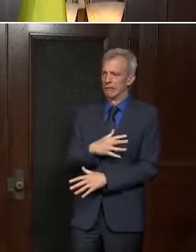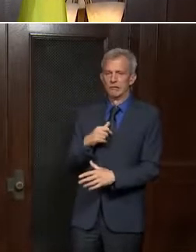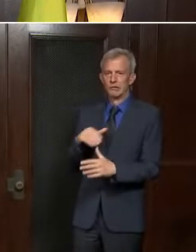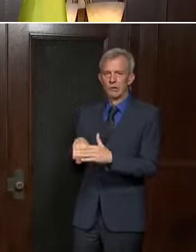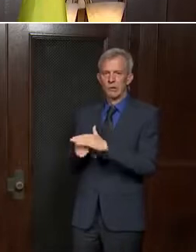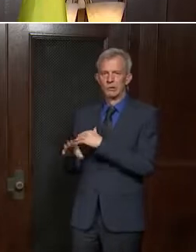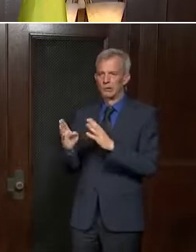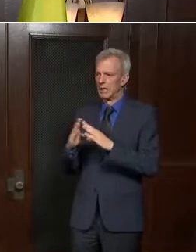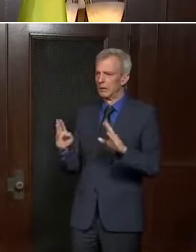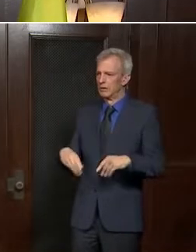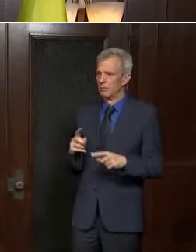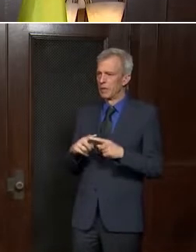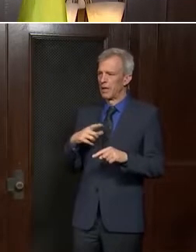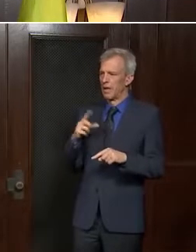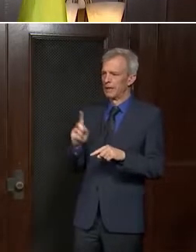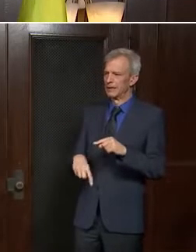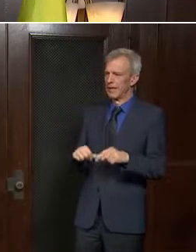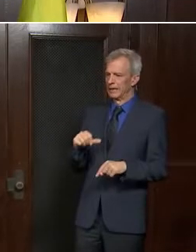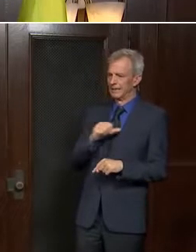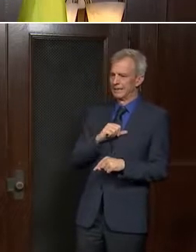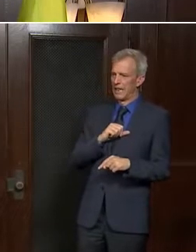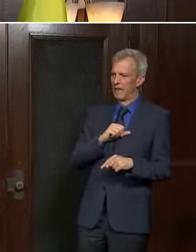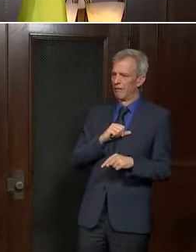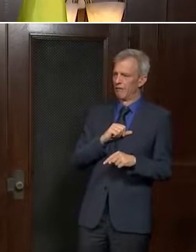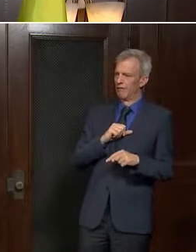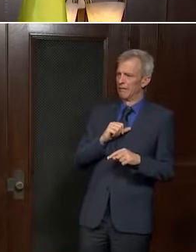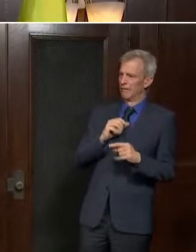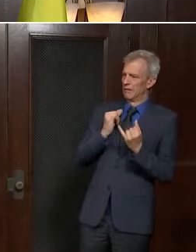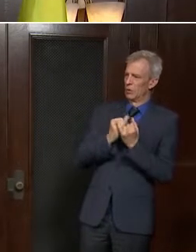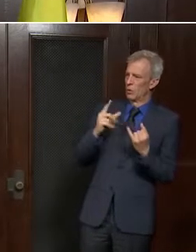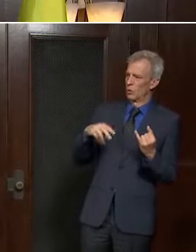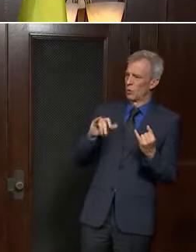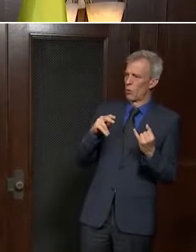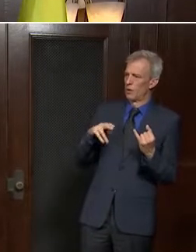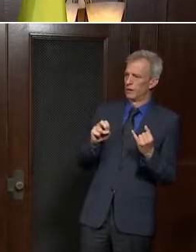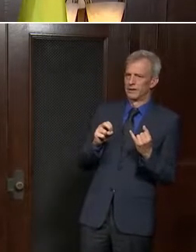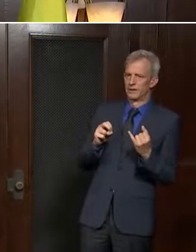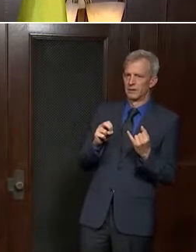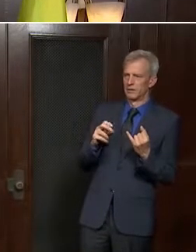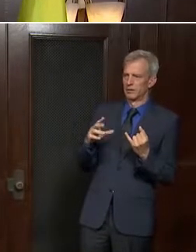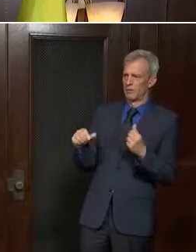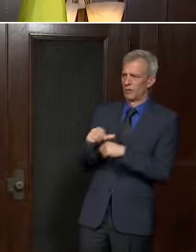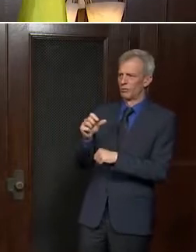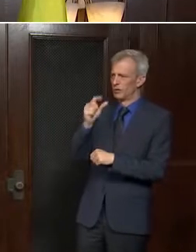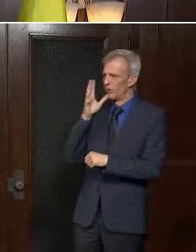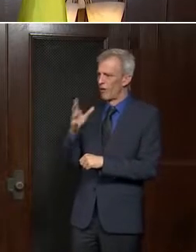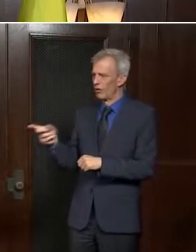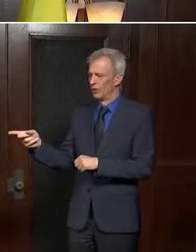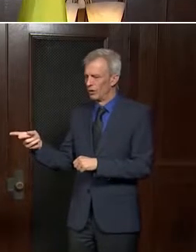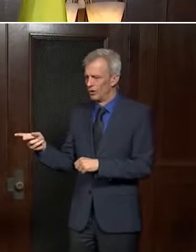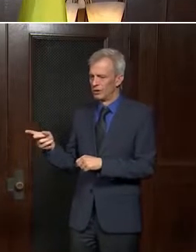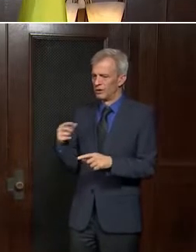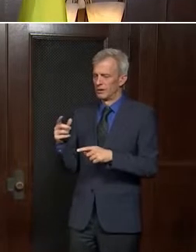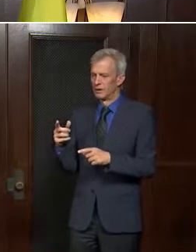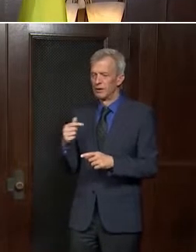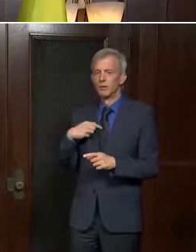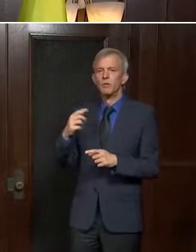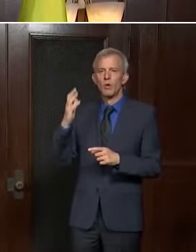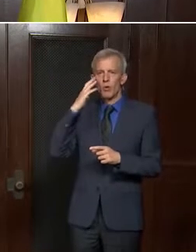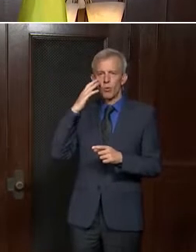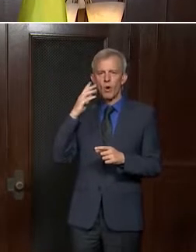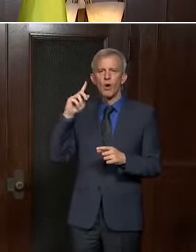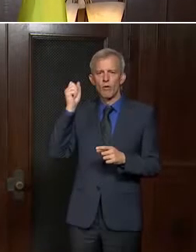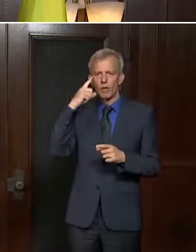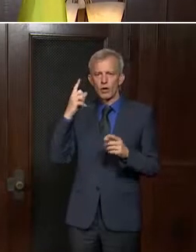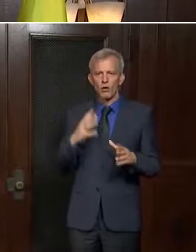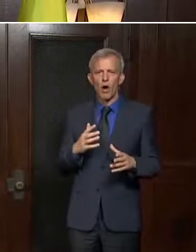can't self-quarantine without risk to her mom in that house. And I think that she's aware of the governor's healthcare workers lodging program.